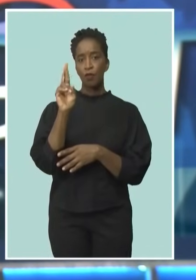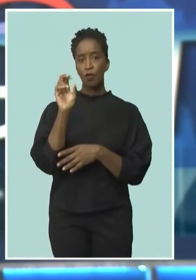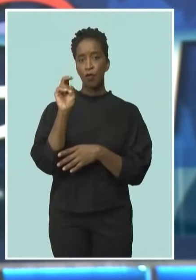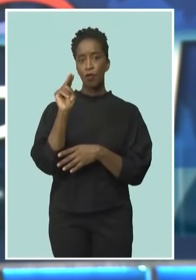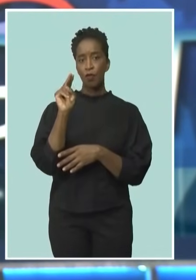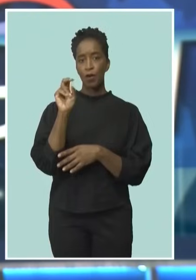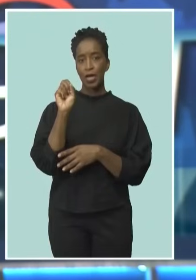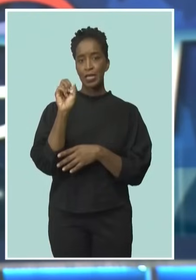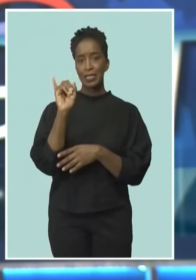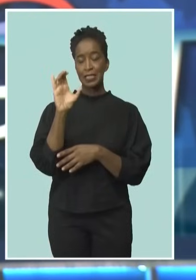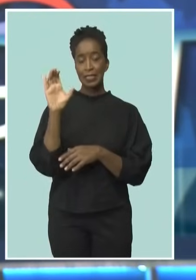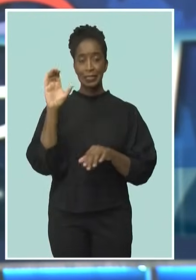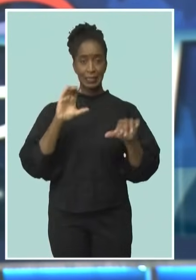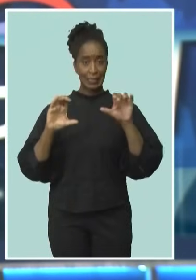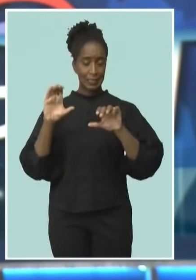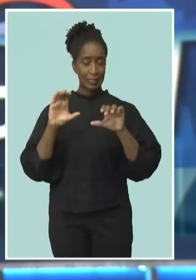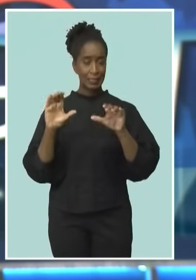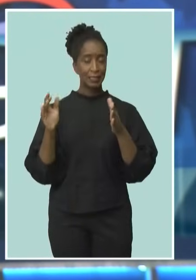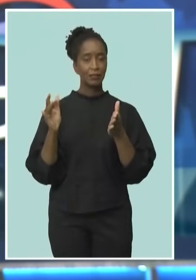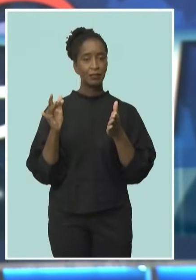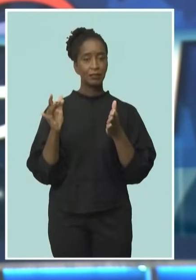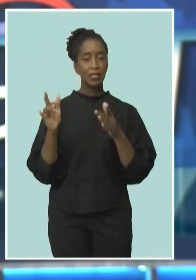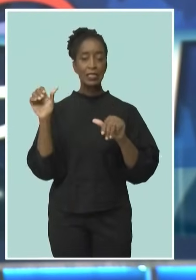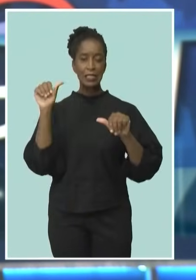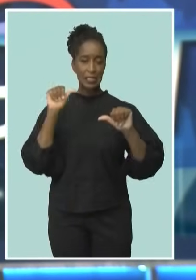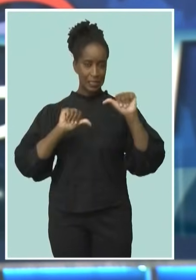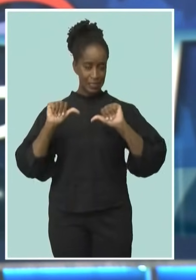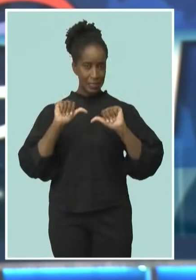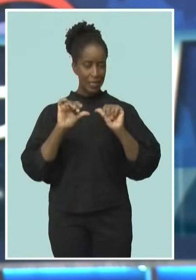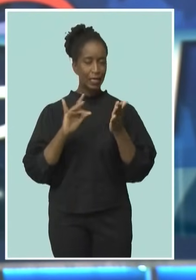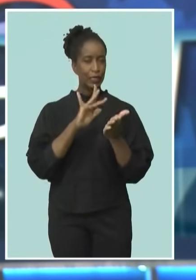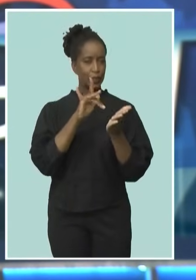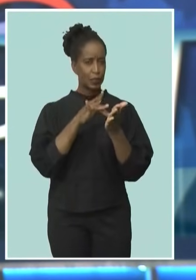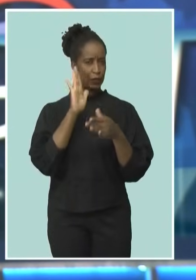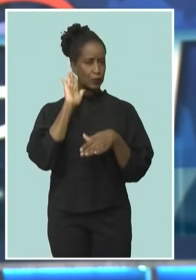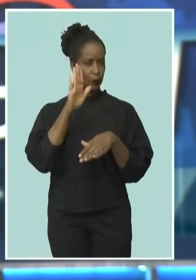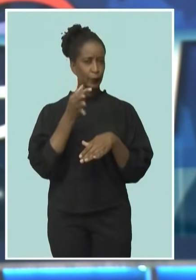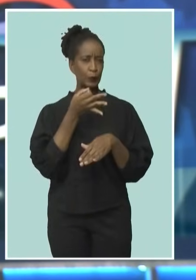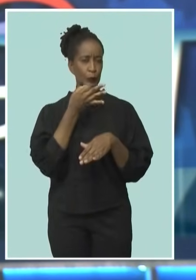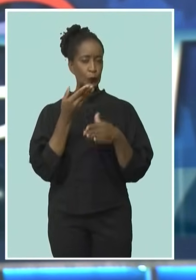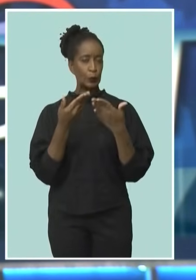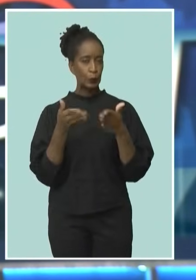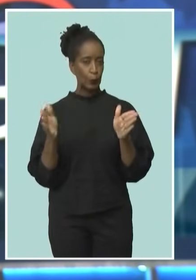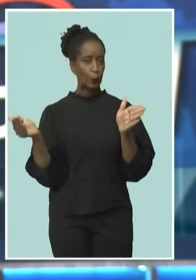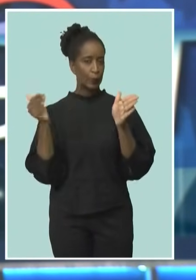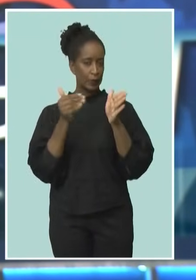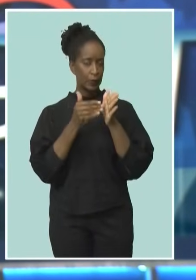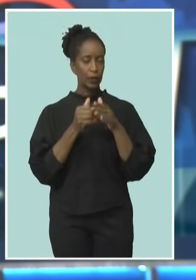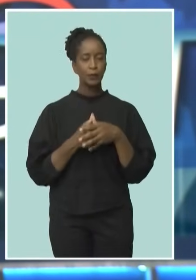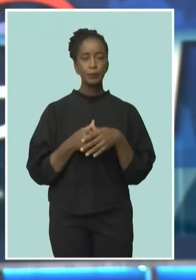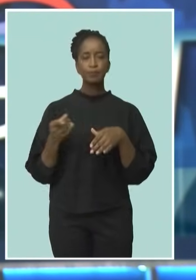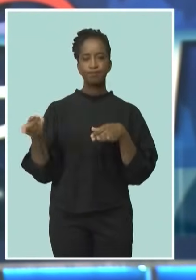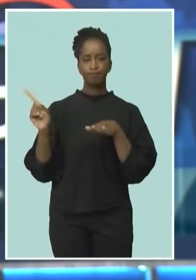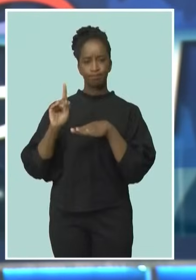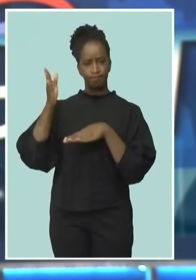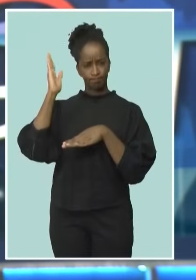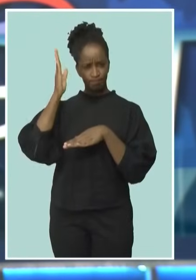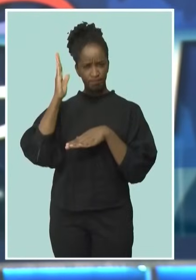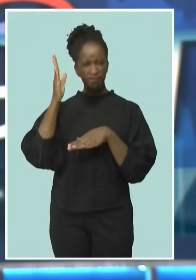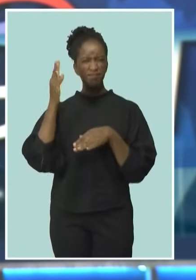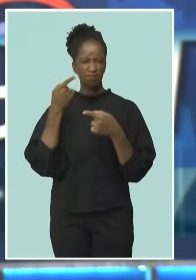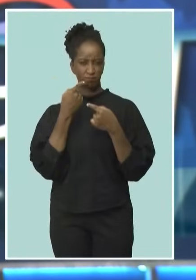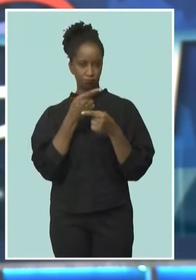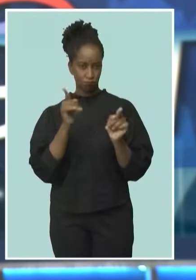reopening in the coming weeks. He made the announcement at the 2025 Criminal Law Annual Conference hosted by the Barbados Bar